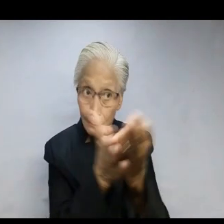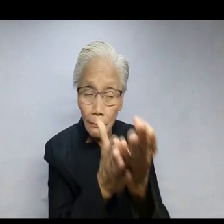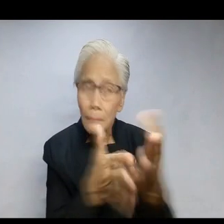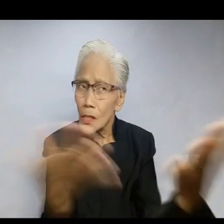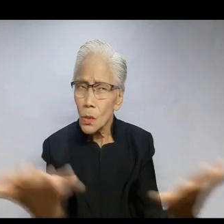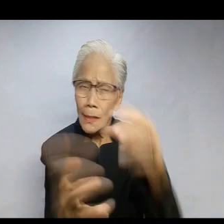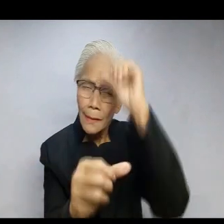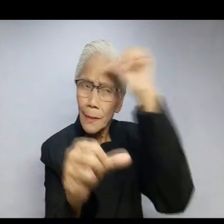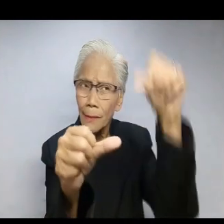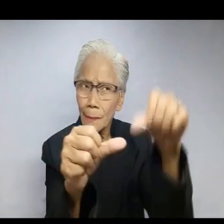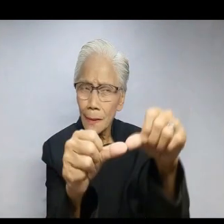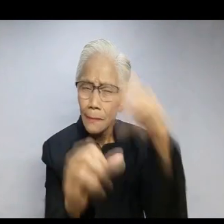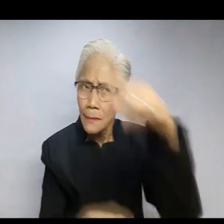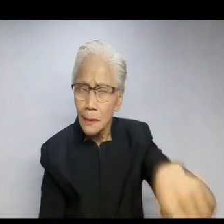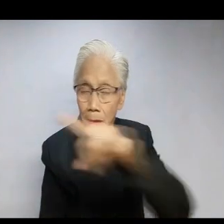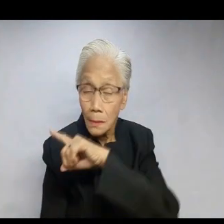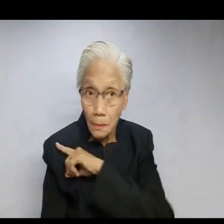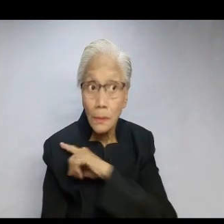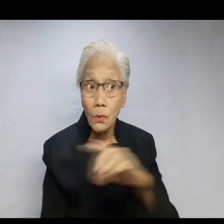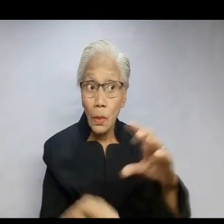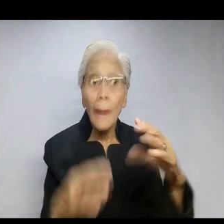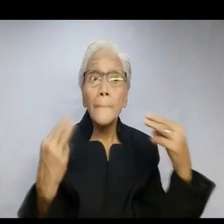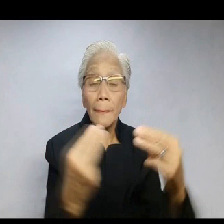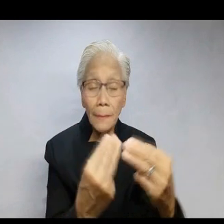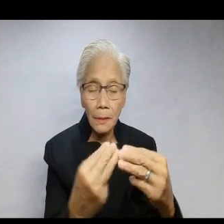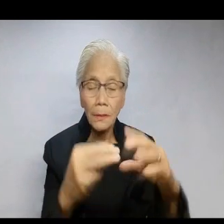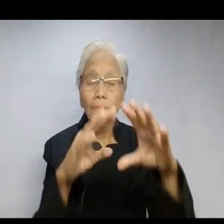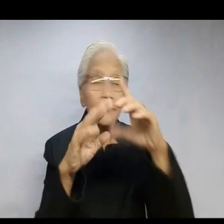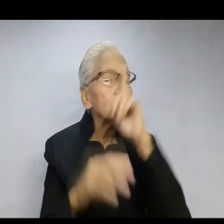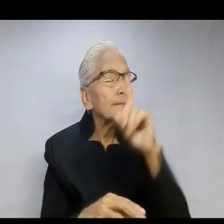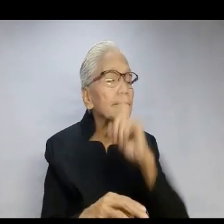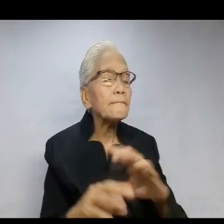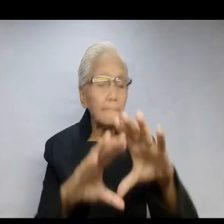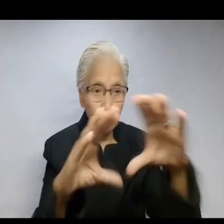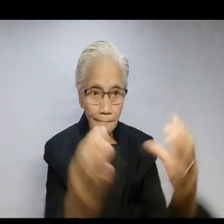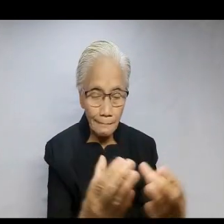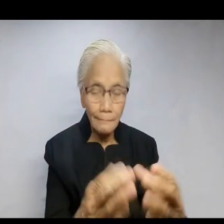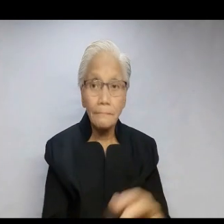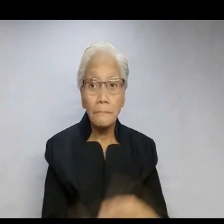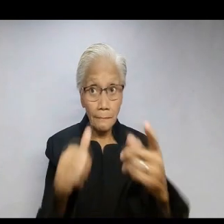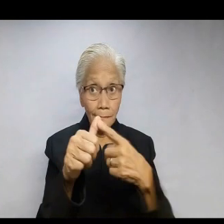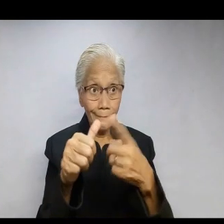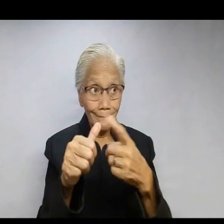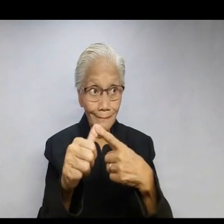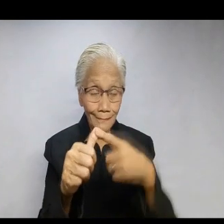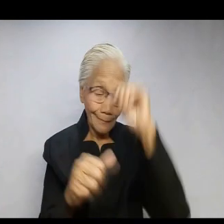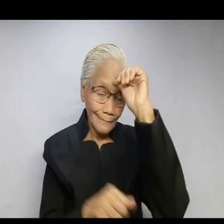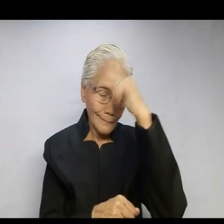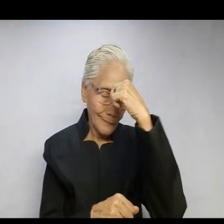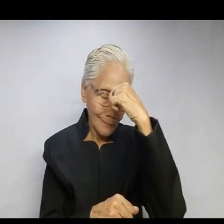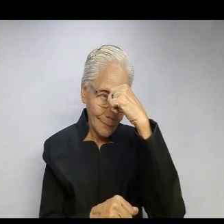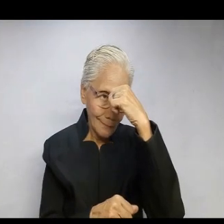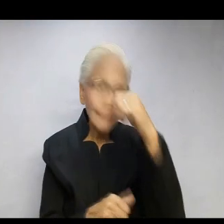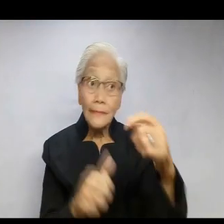fact. So here are some reminders for us who are members of the Lonely Hearts Club. The first reminder